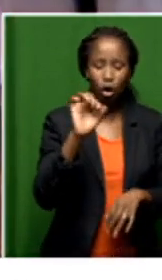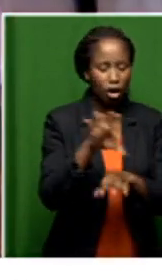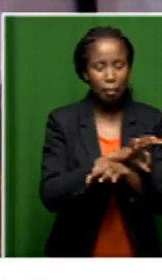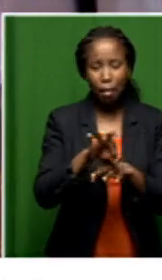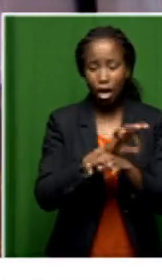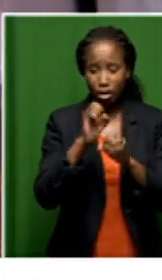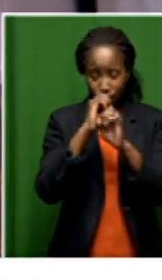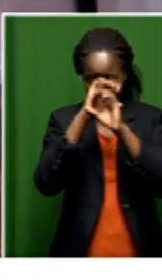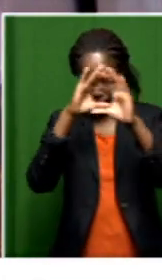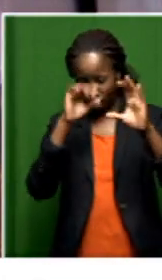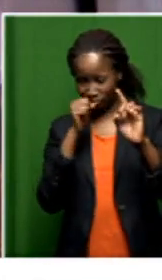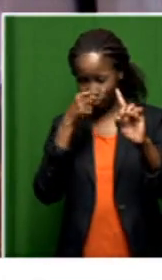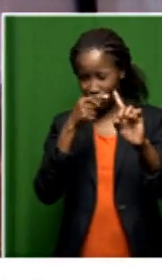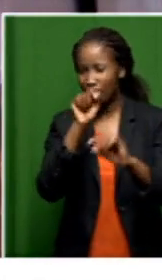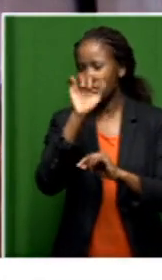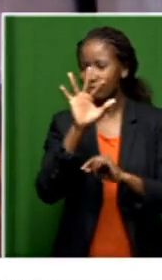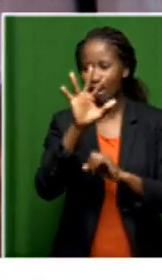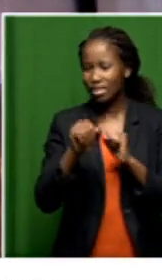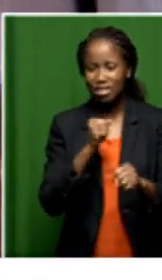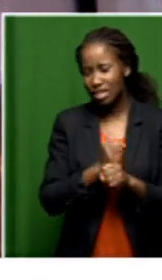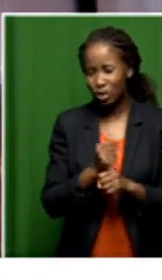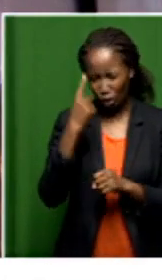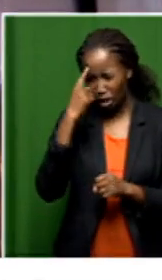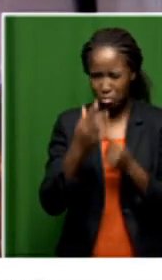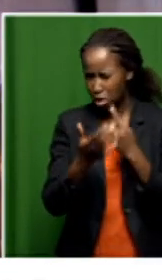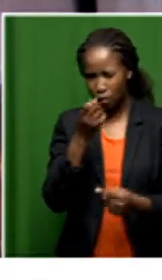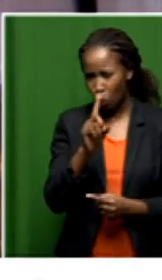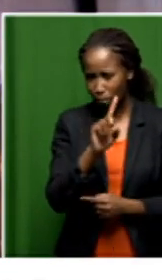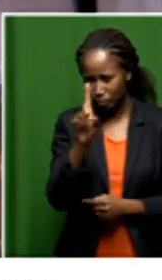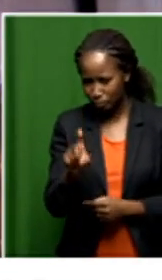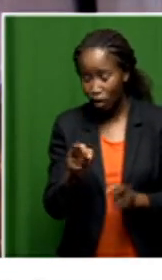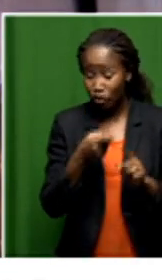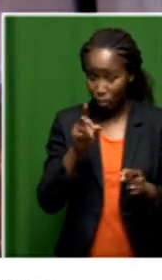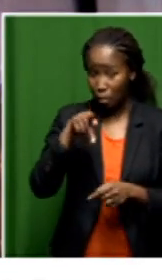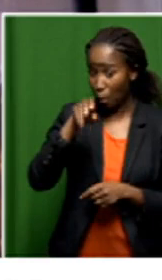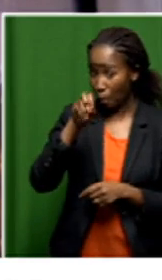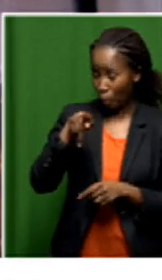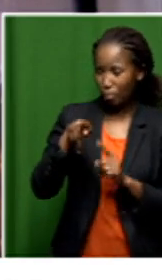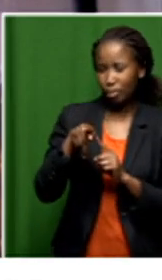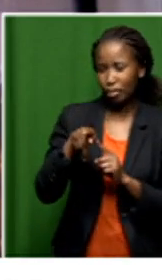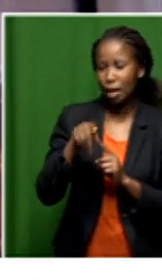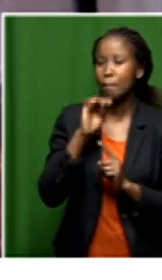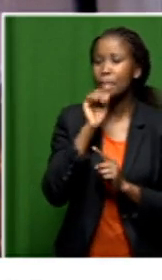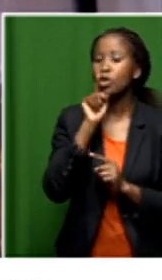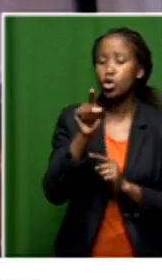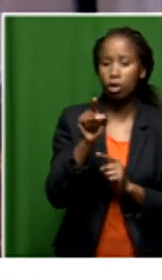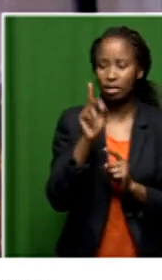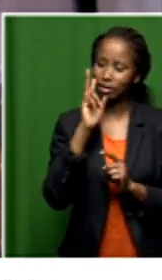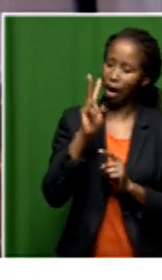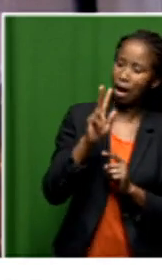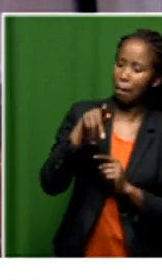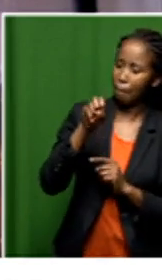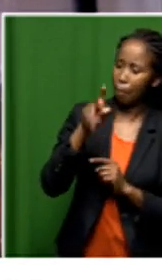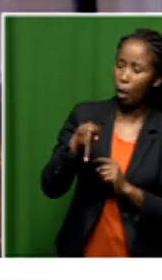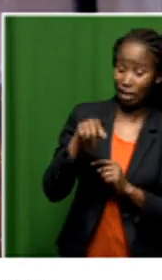music industry, in particular in this genre, pop music? And what's your analysis of how pop music has grown here